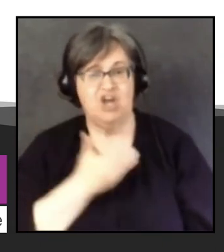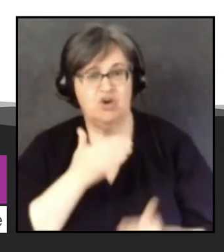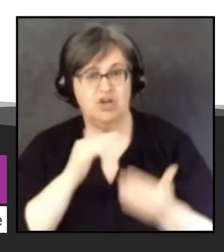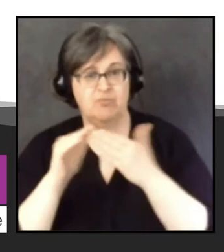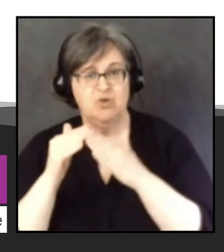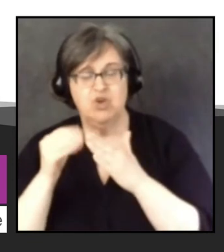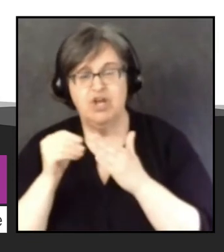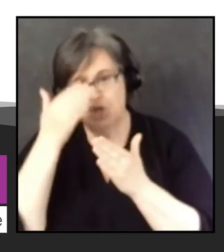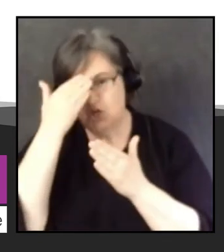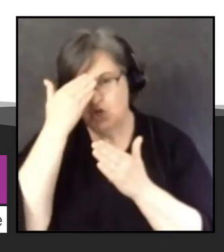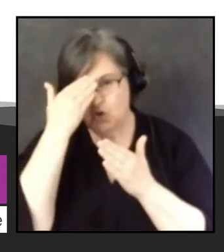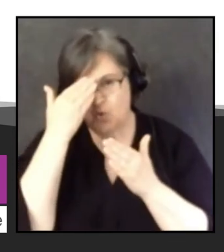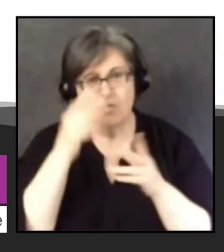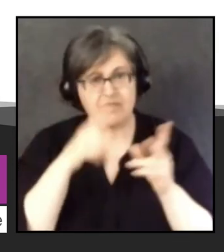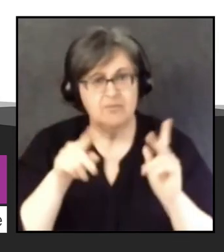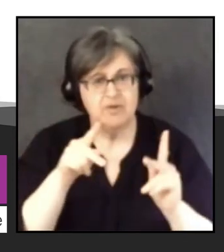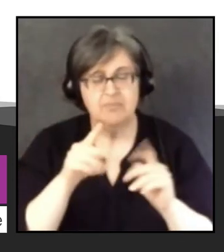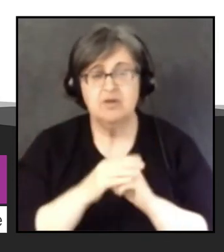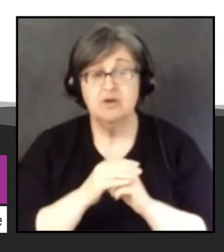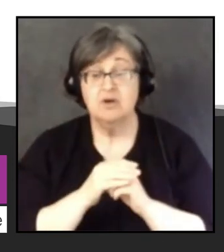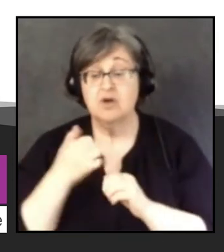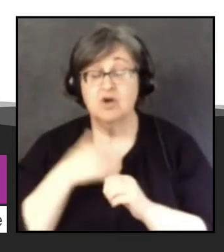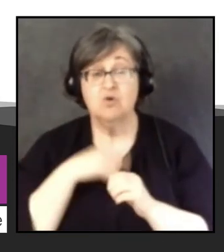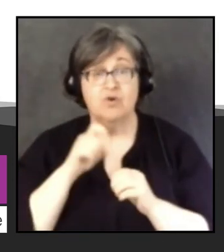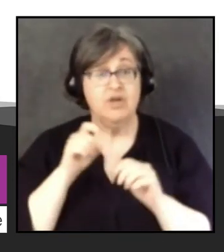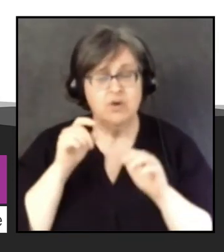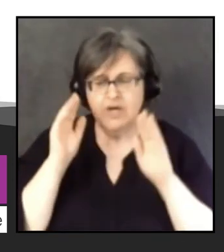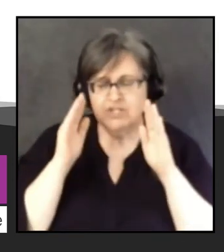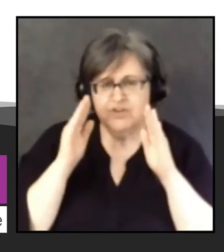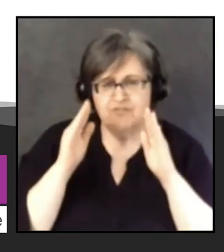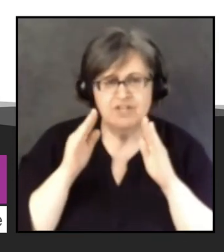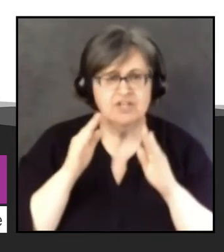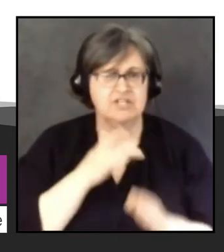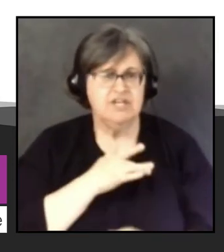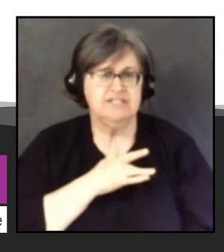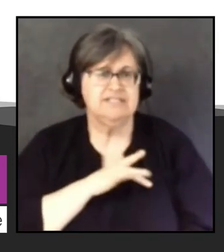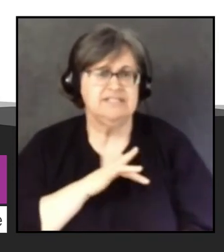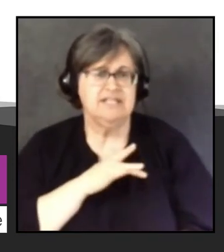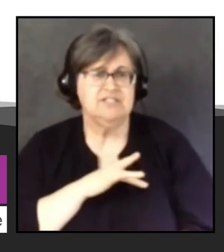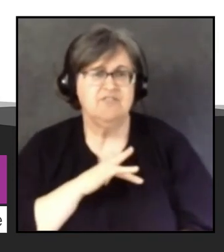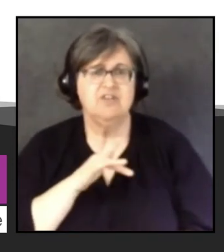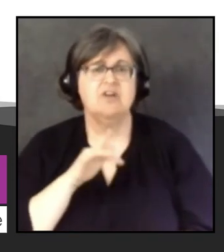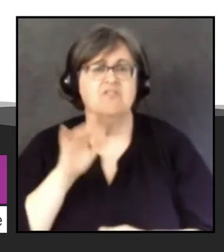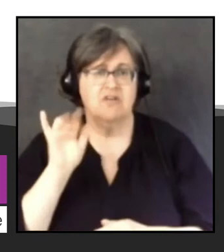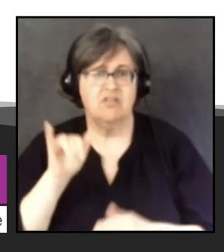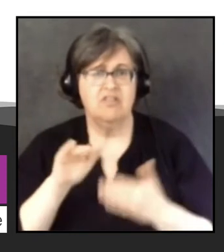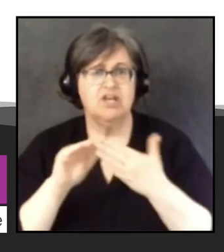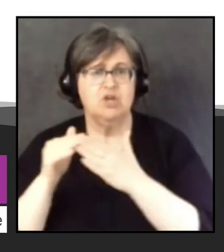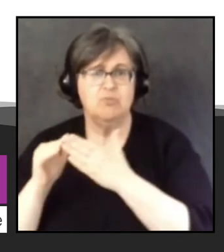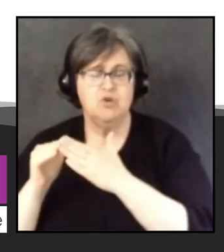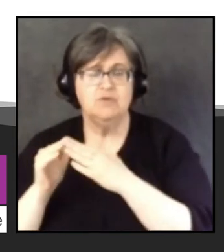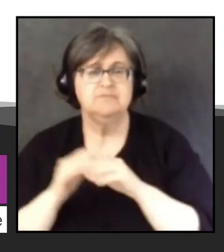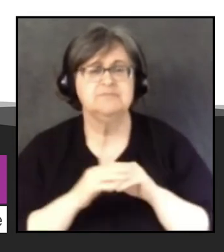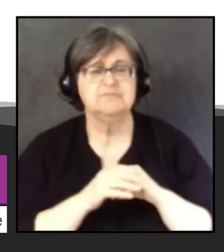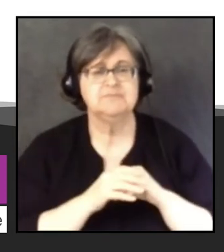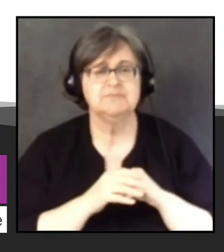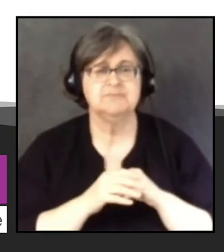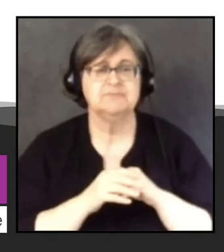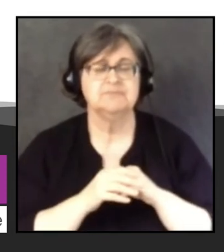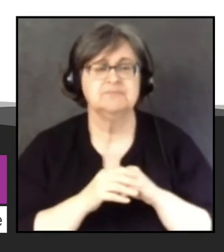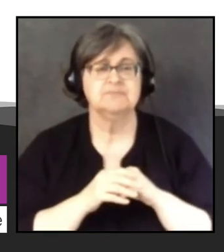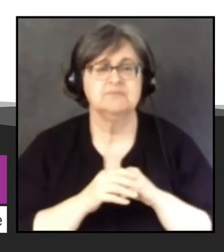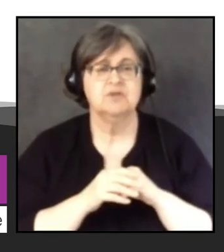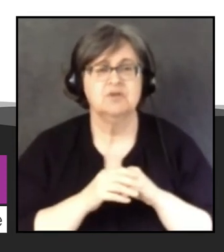So for our project, that meant also being attentive to the sensitivities of Bed-Stuy communities.